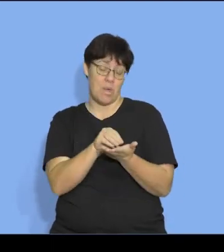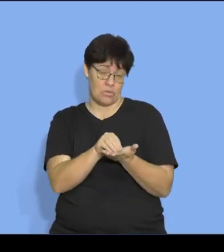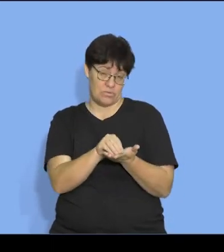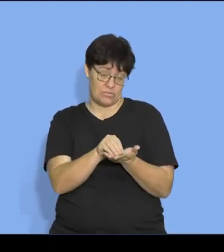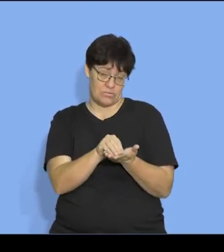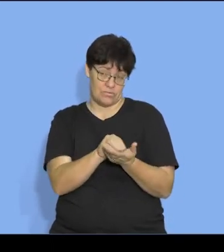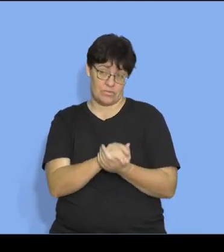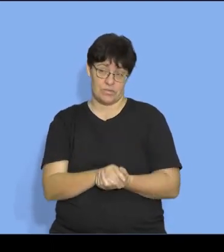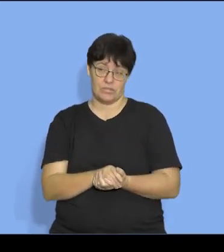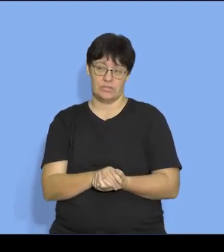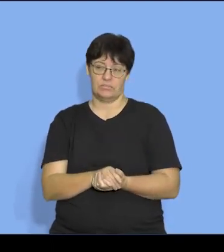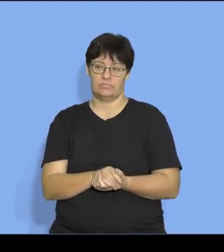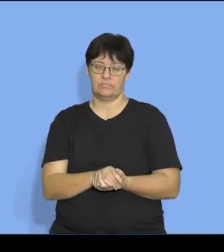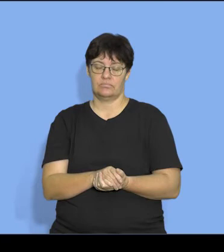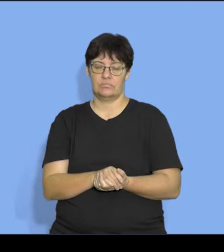mouse